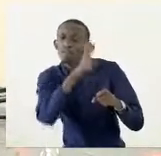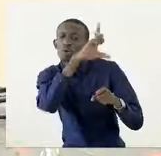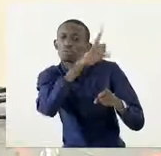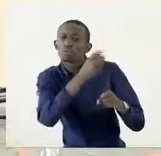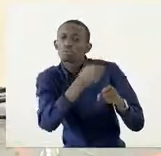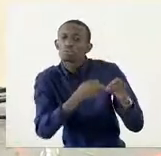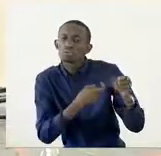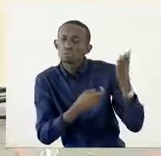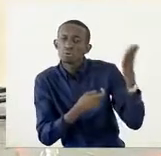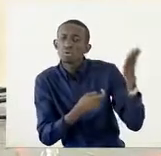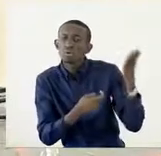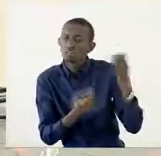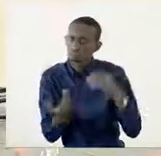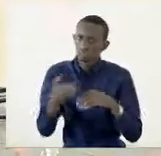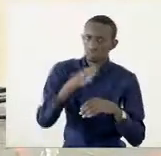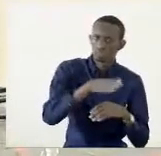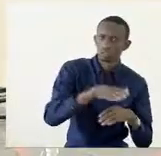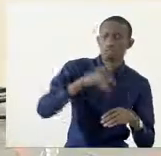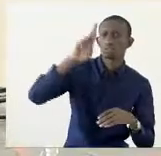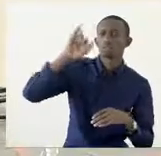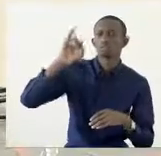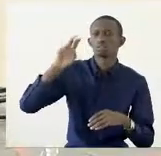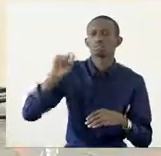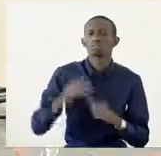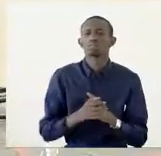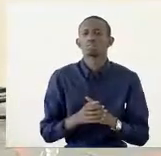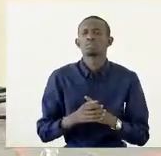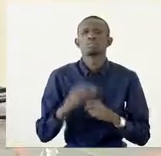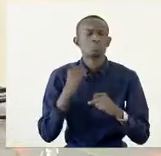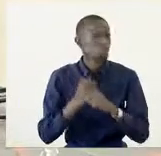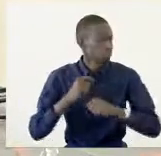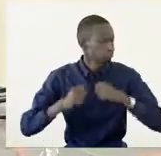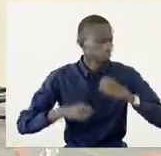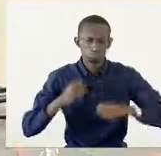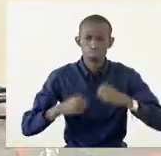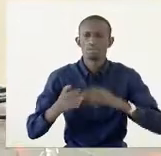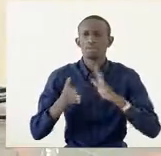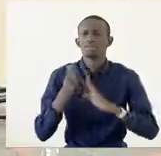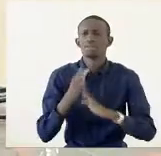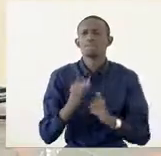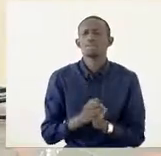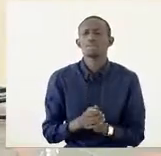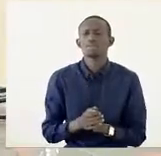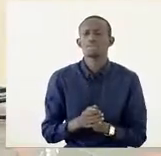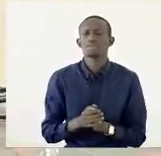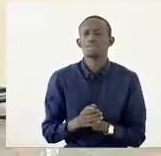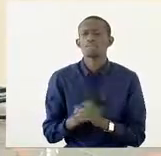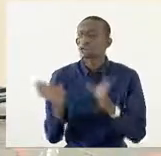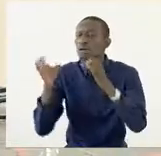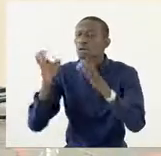remove the electrons from the ring, then they deactivate the ring. So the ring will not